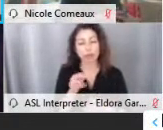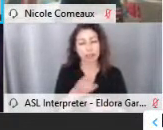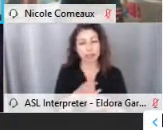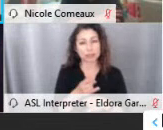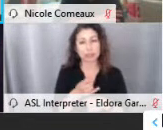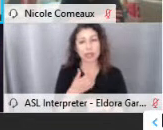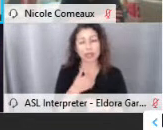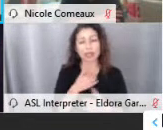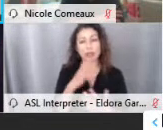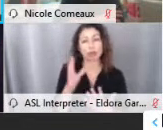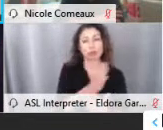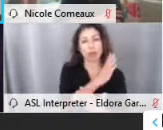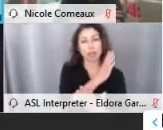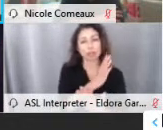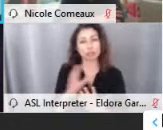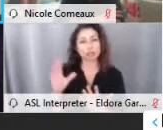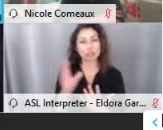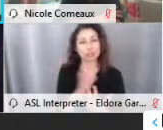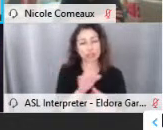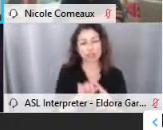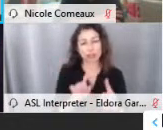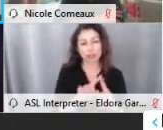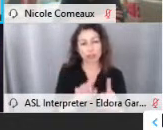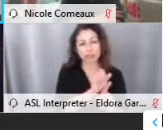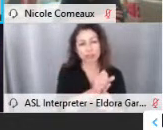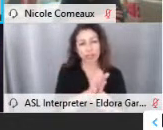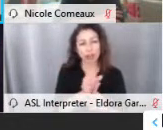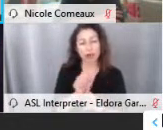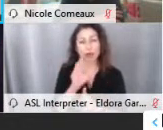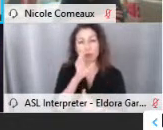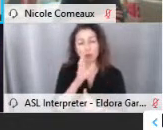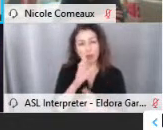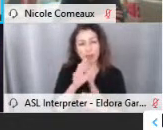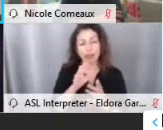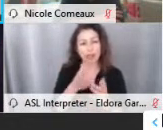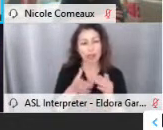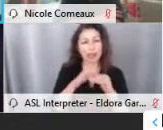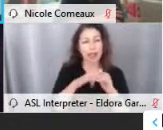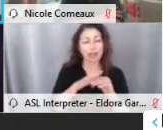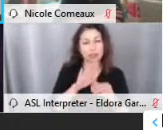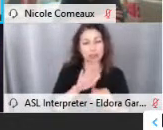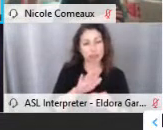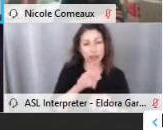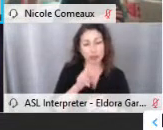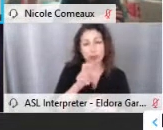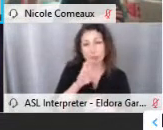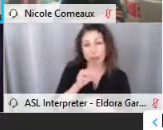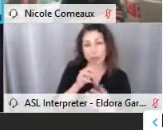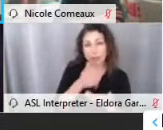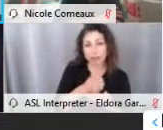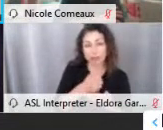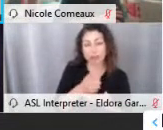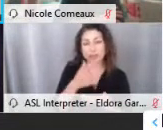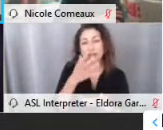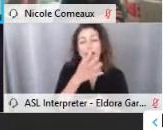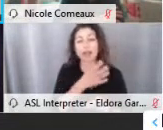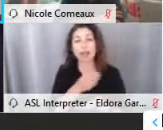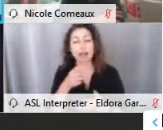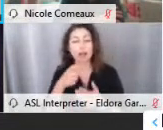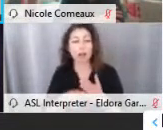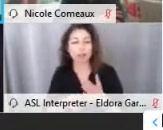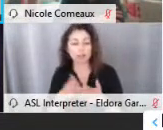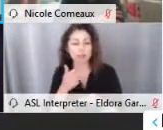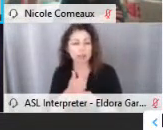a range of scenarios that would enhance the premium assistance and the cost-sharing assistance under the Affordable Care